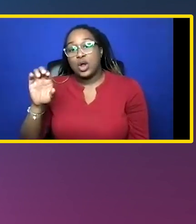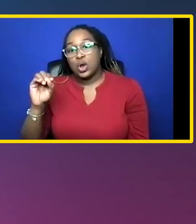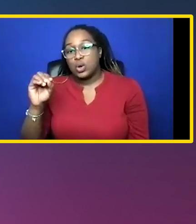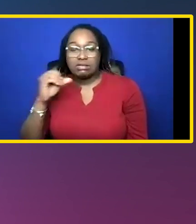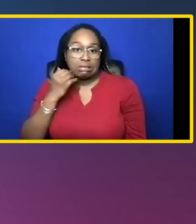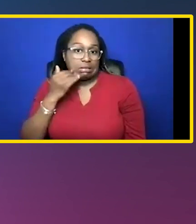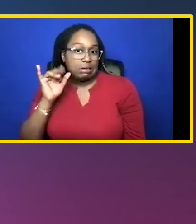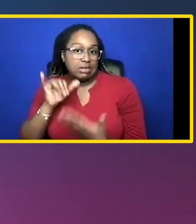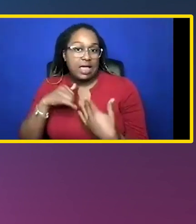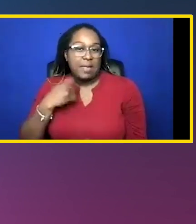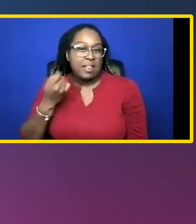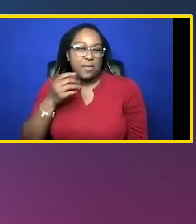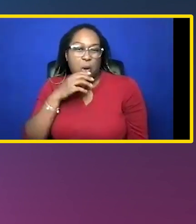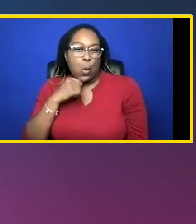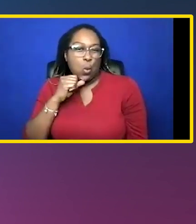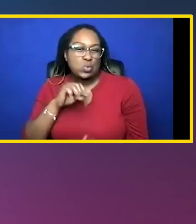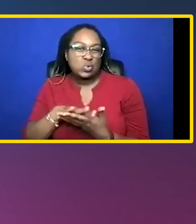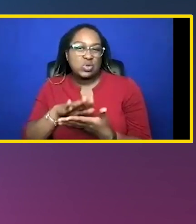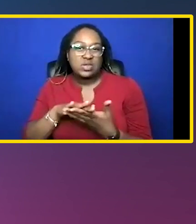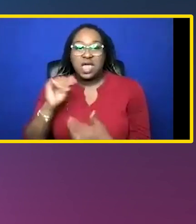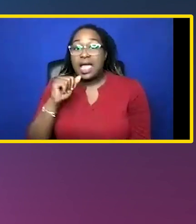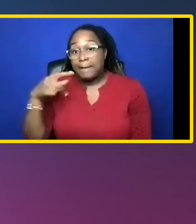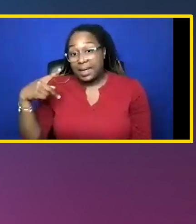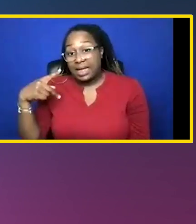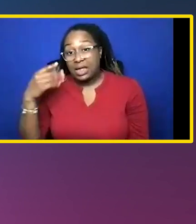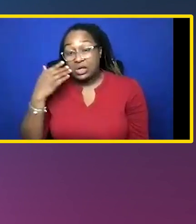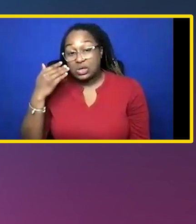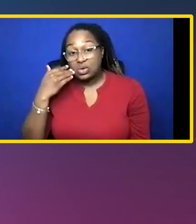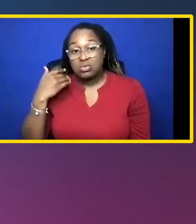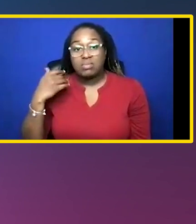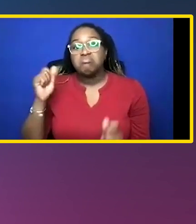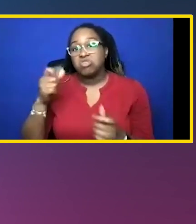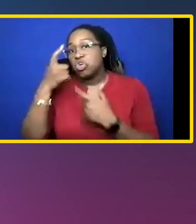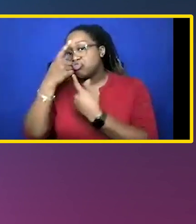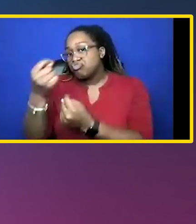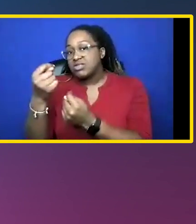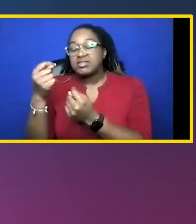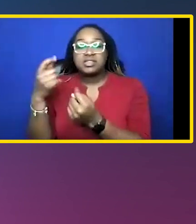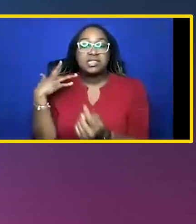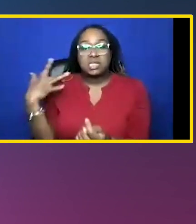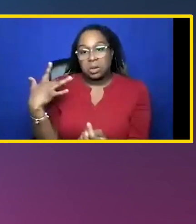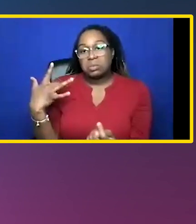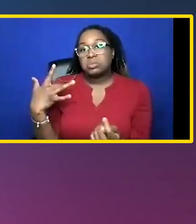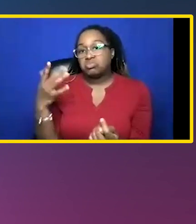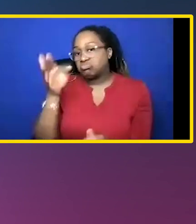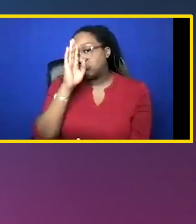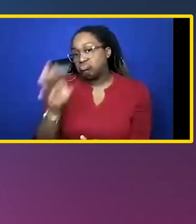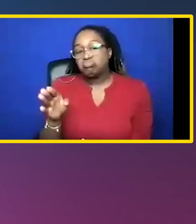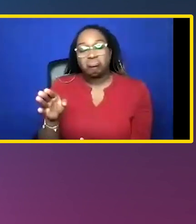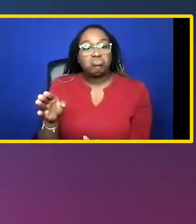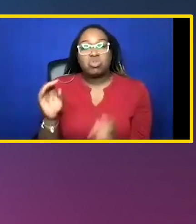old school in the sense of where I go to the AP, because I can trust that typically it's pretty just straight